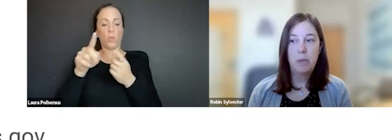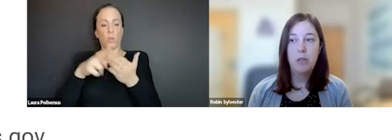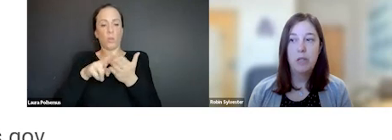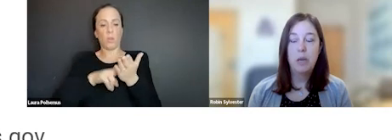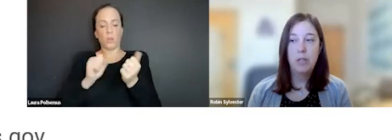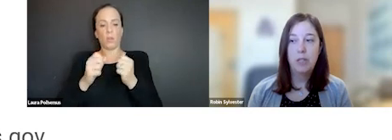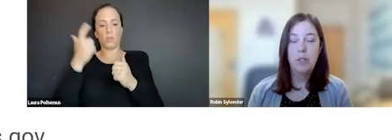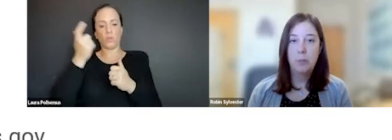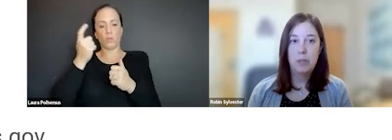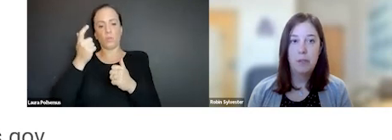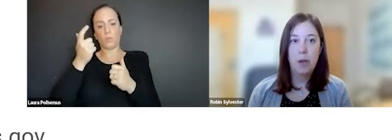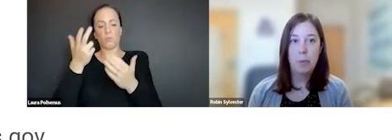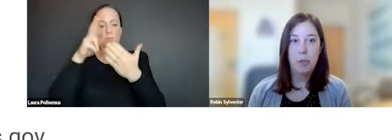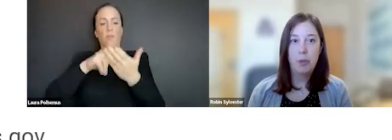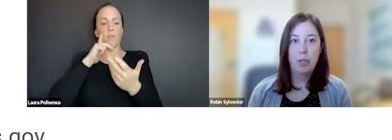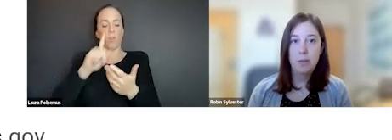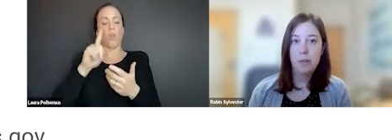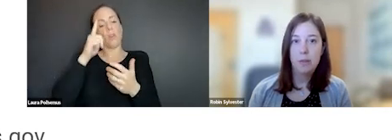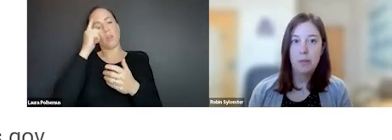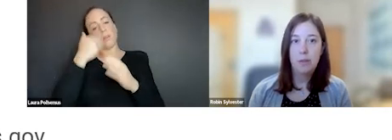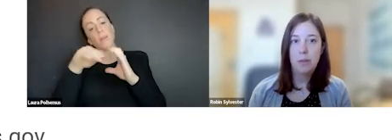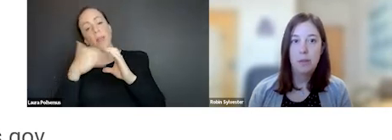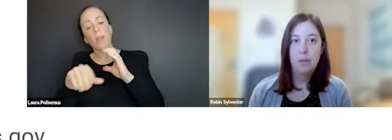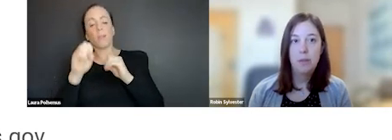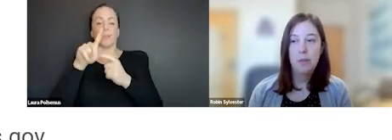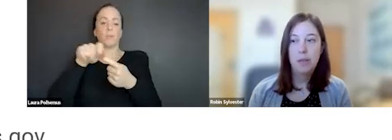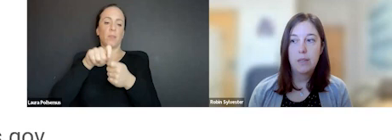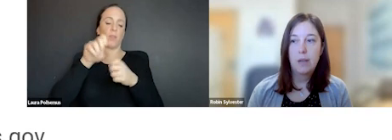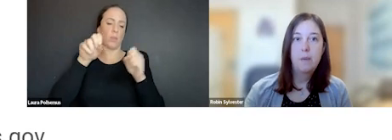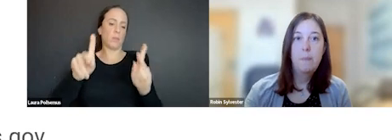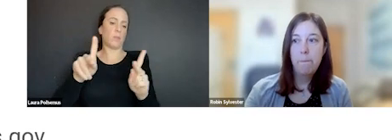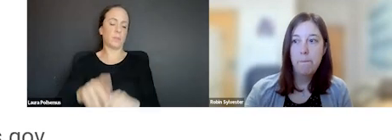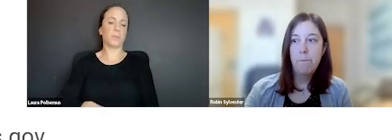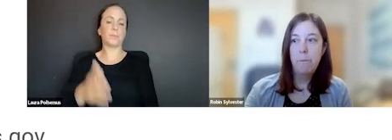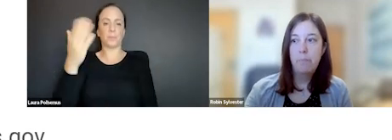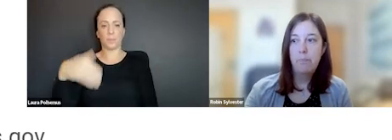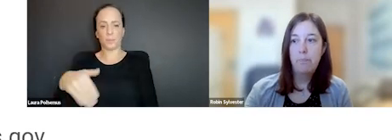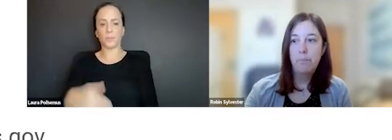informational emails and updates to specific opportunities. Next slide.